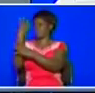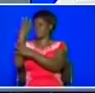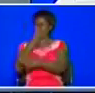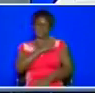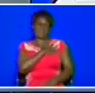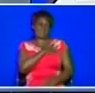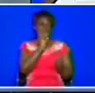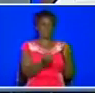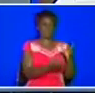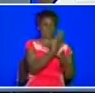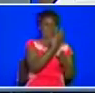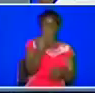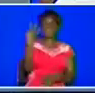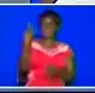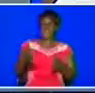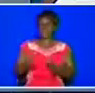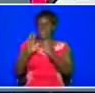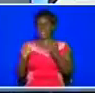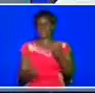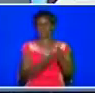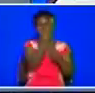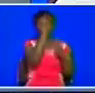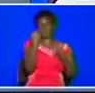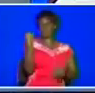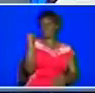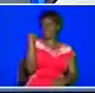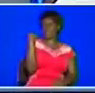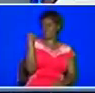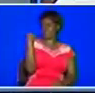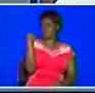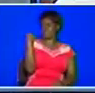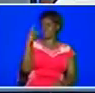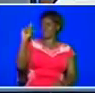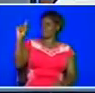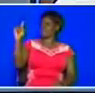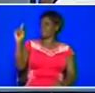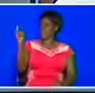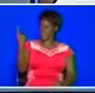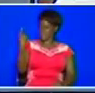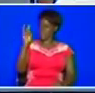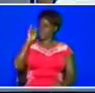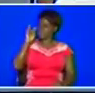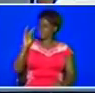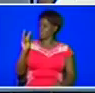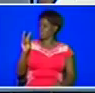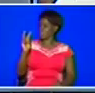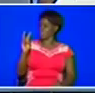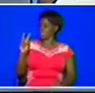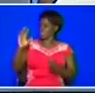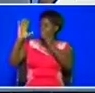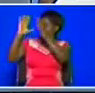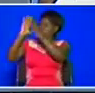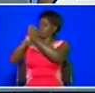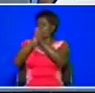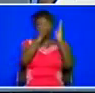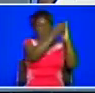then Third Way Alliance. Kenya launched theirs yesterday, I believe. So first off, we're going to take a look at the Jubilee Manifesto. They